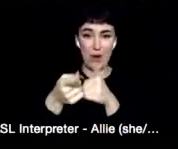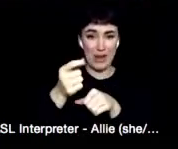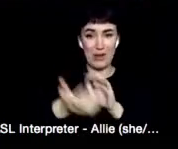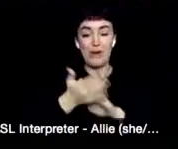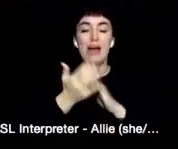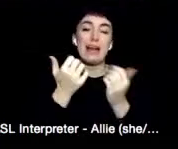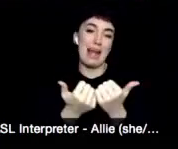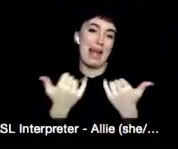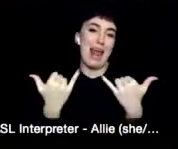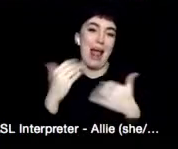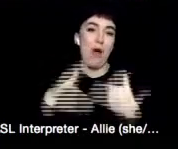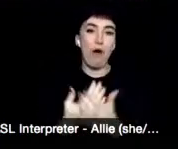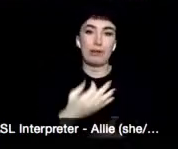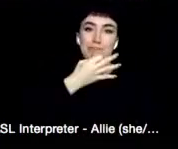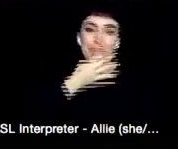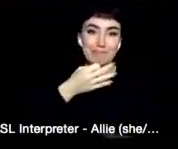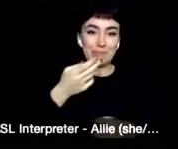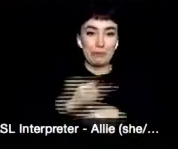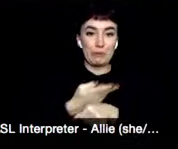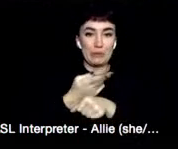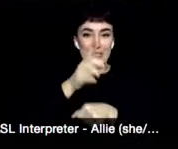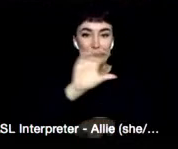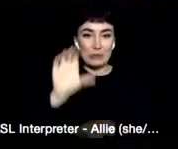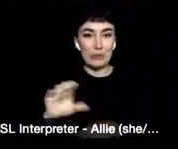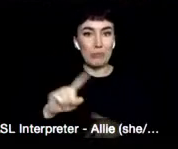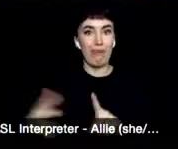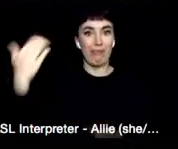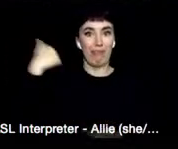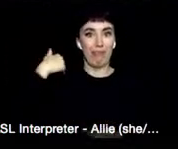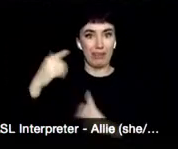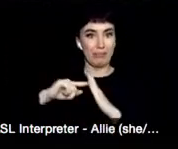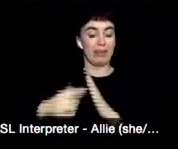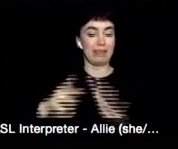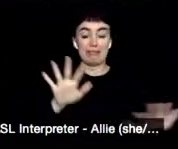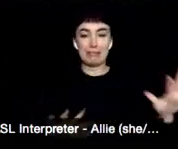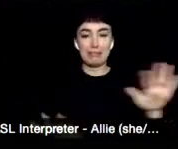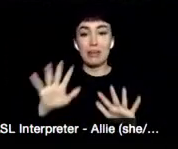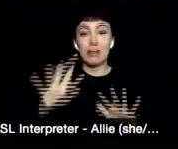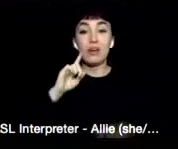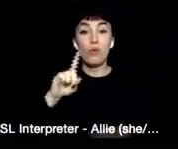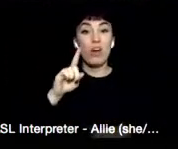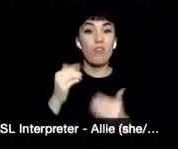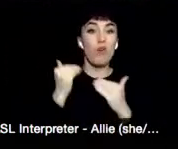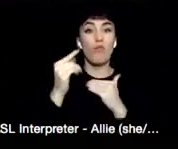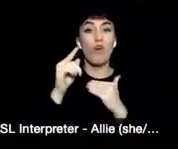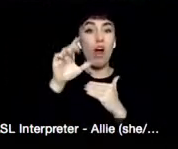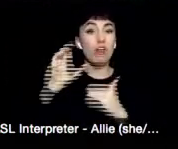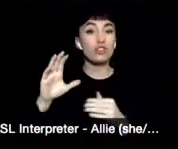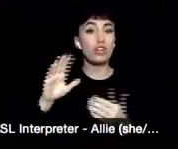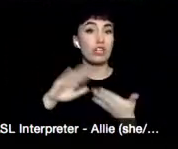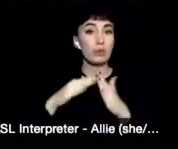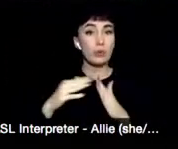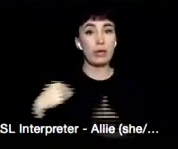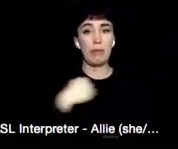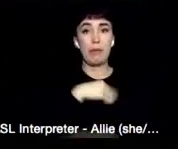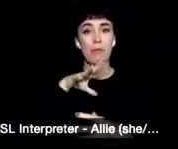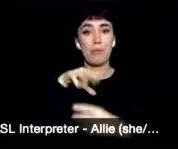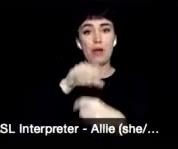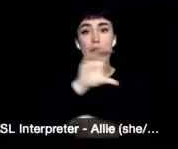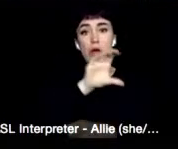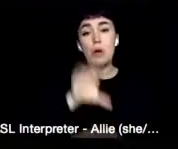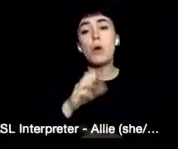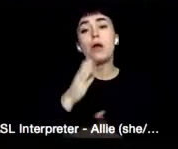pros. We had over 100 community members participate through Zoom and smaller meetings. There were a few in-person